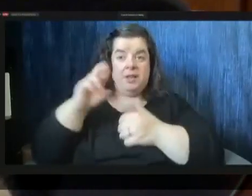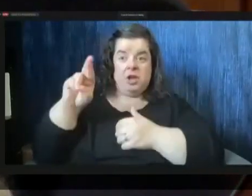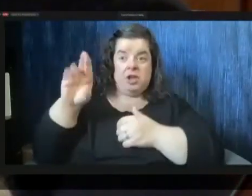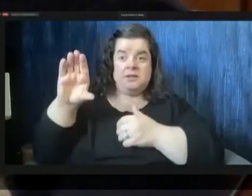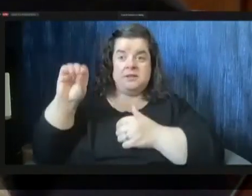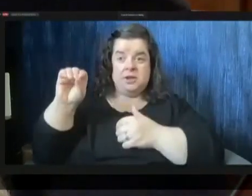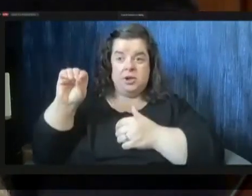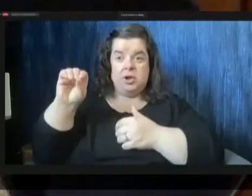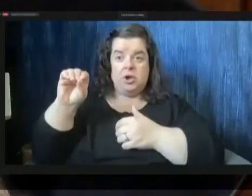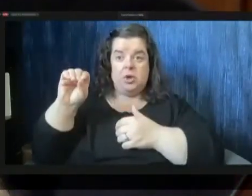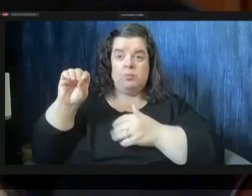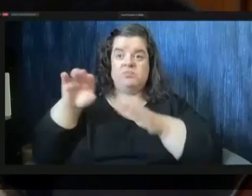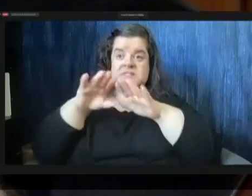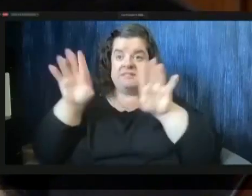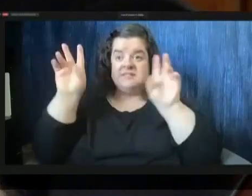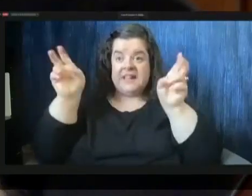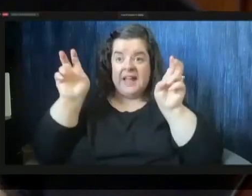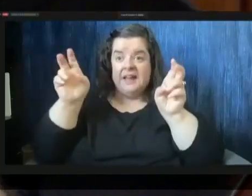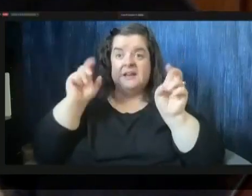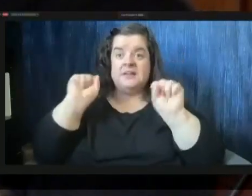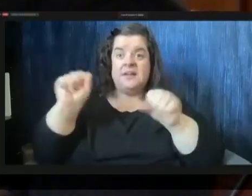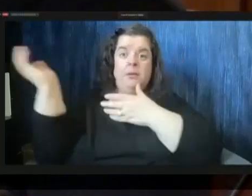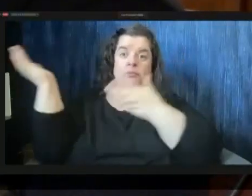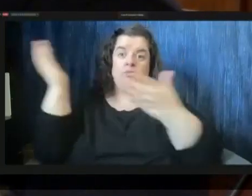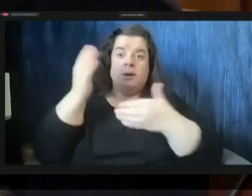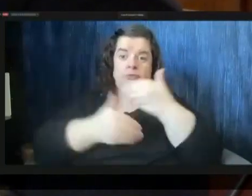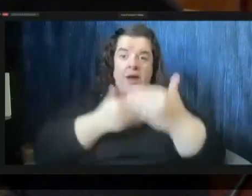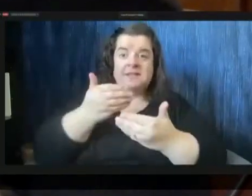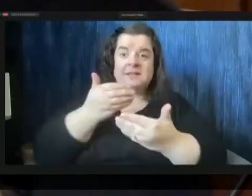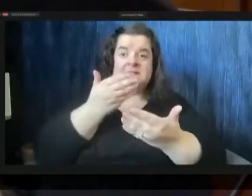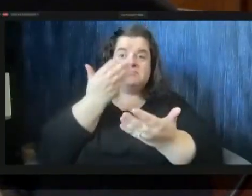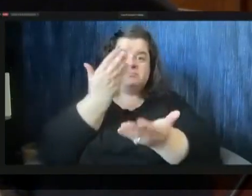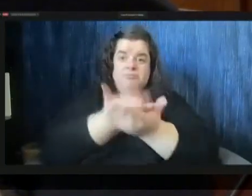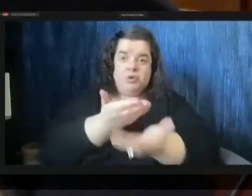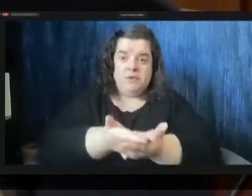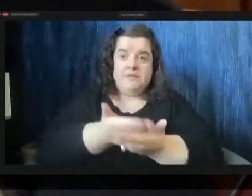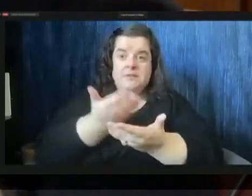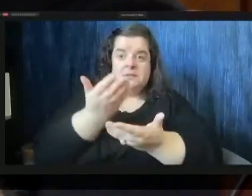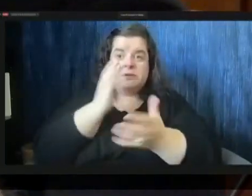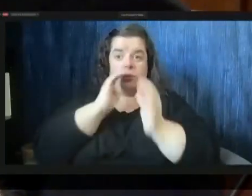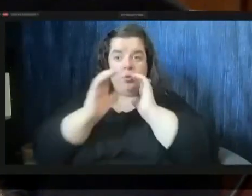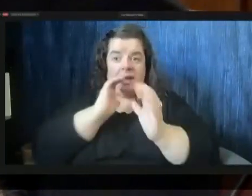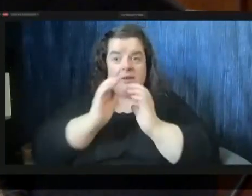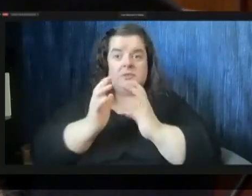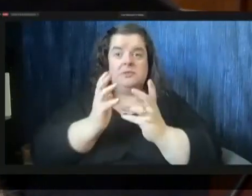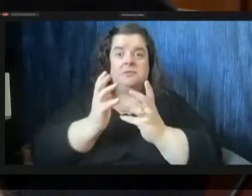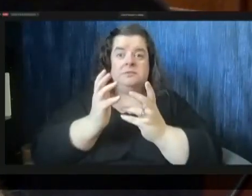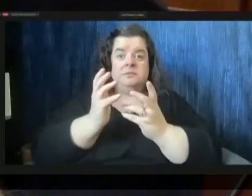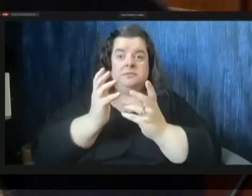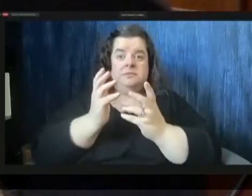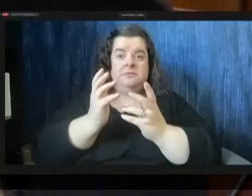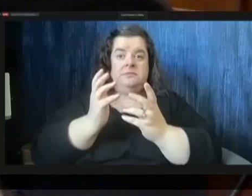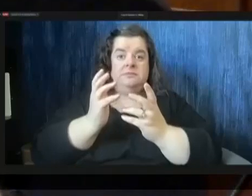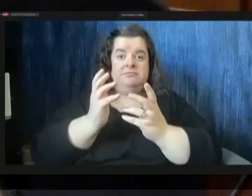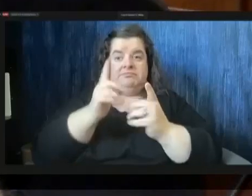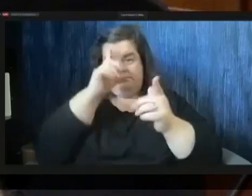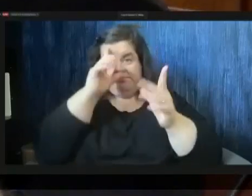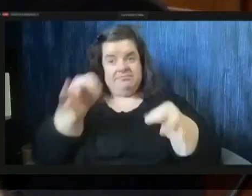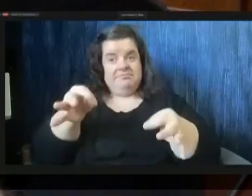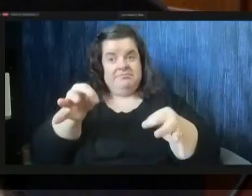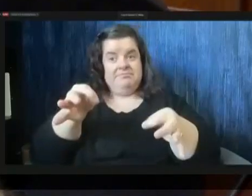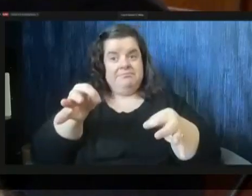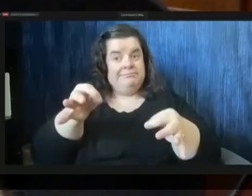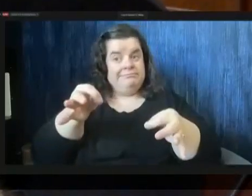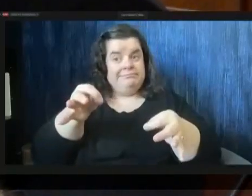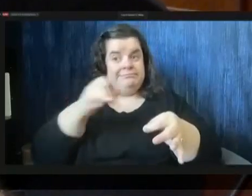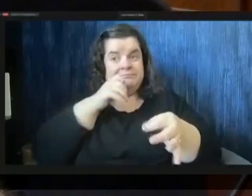we can bring our processes, we can bring documented communications, you know, and the decision may still not be